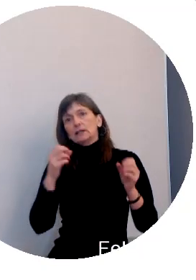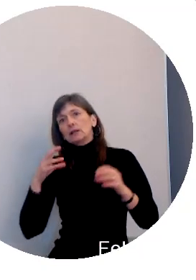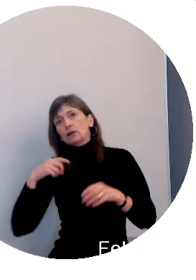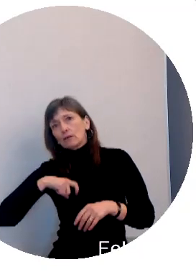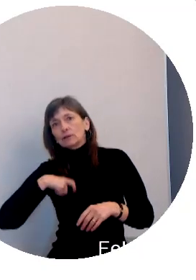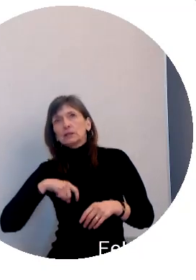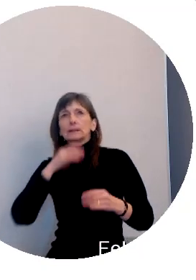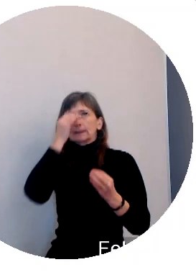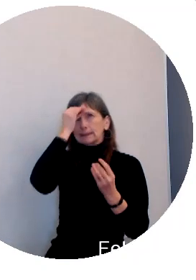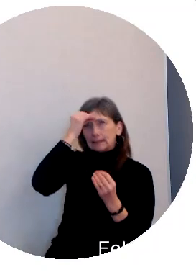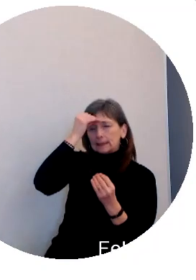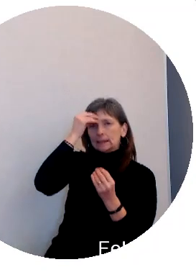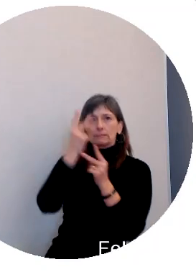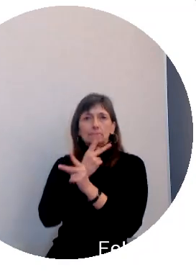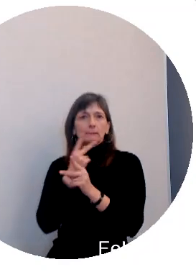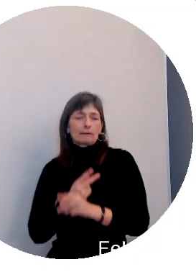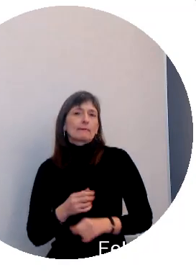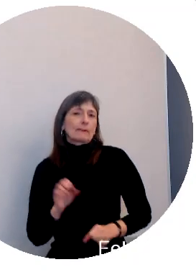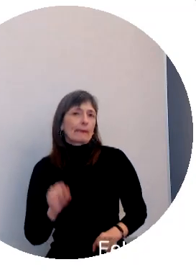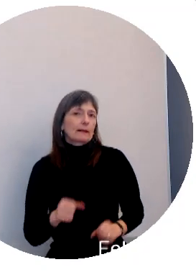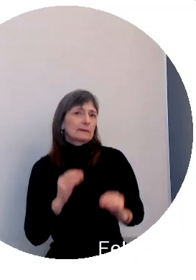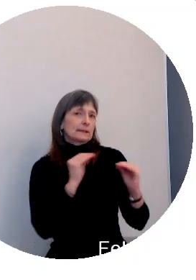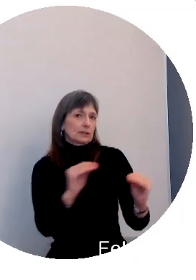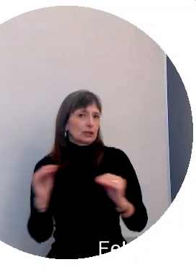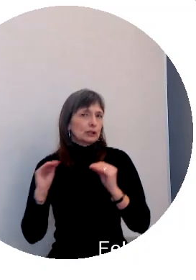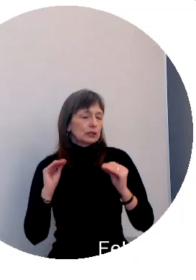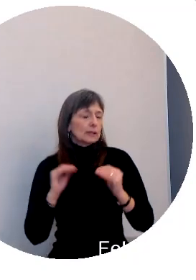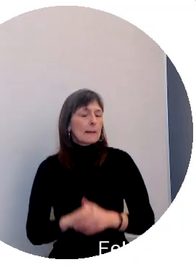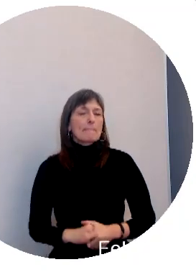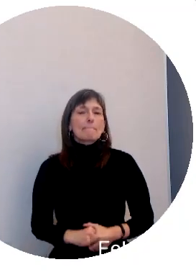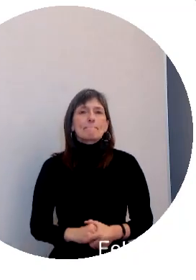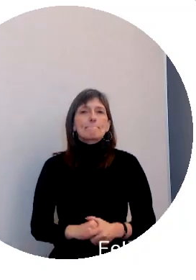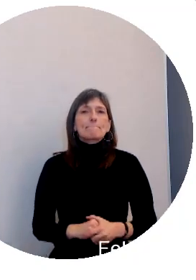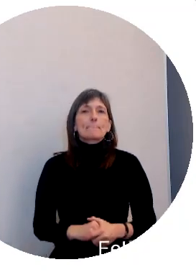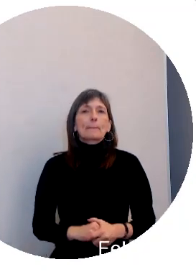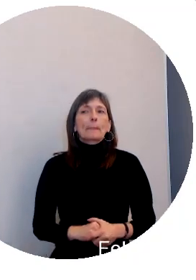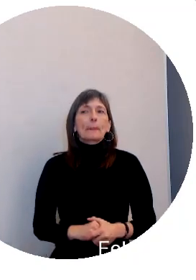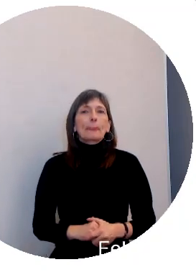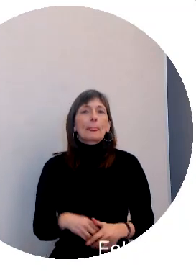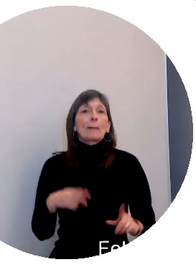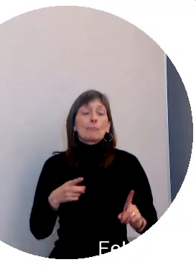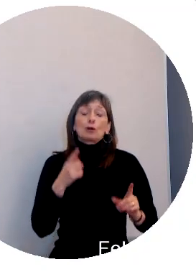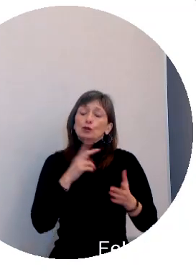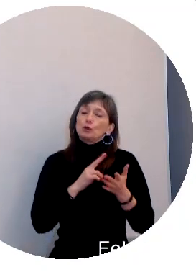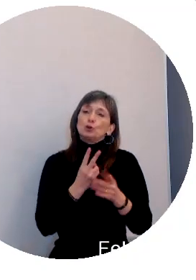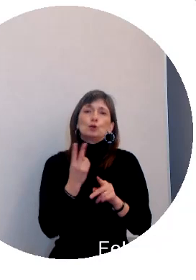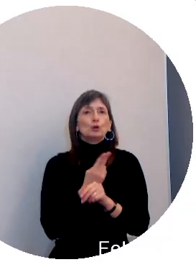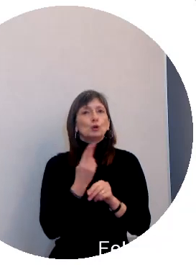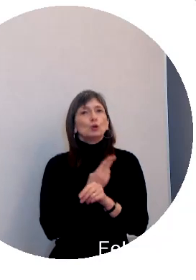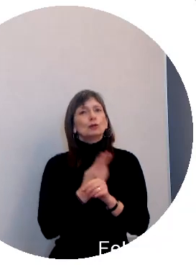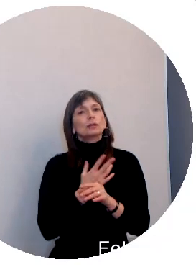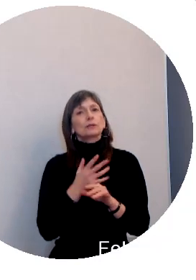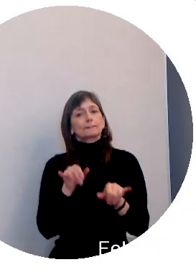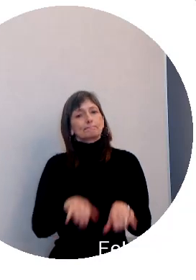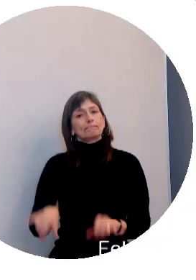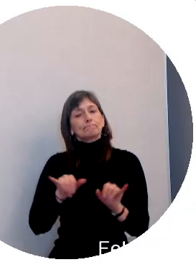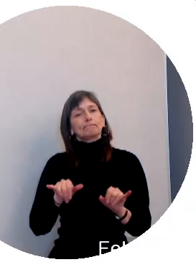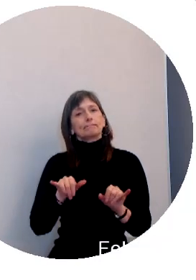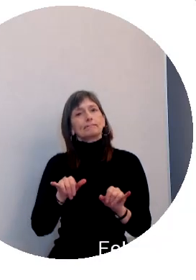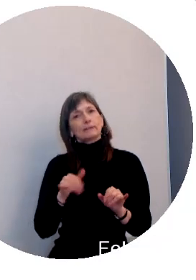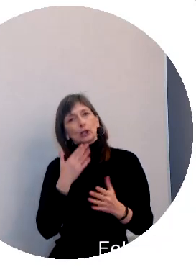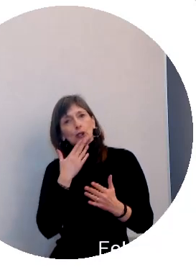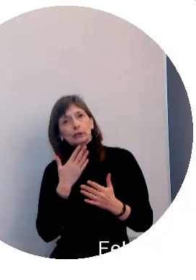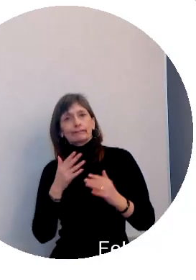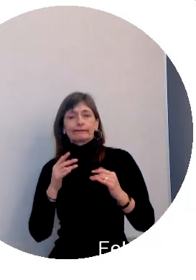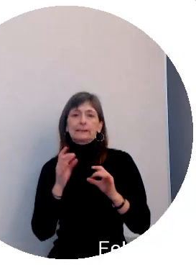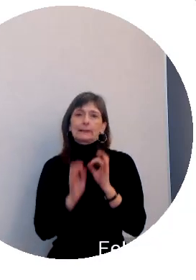teaching critical problem-solving skills. It's purposely designed to create a common language to help facilitate the way we